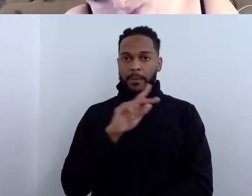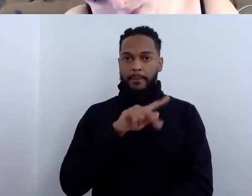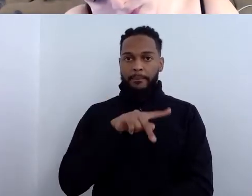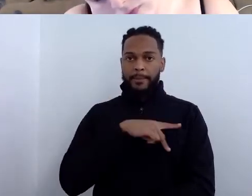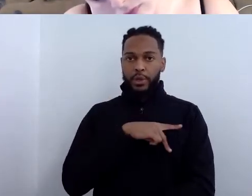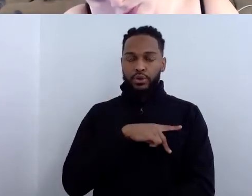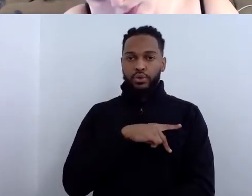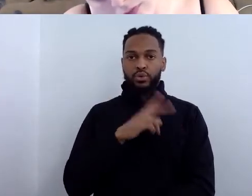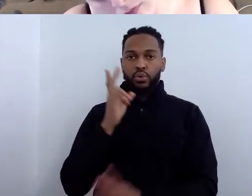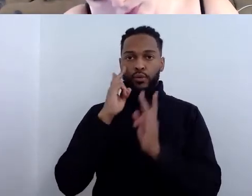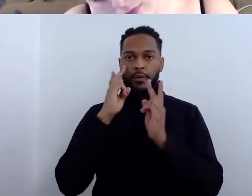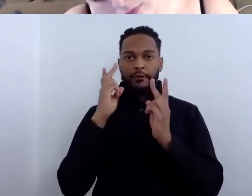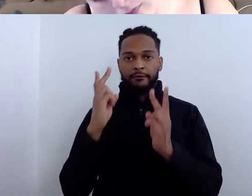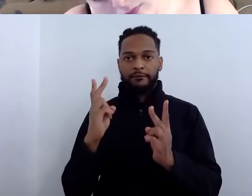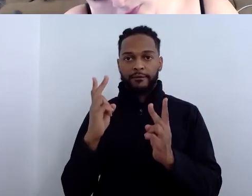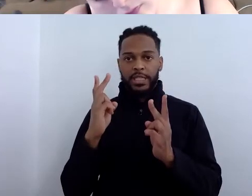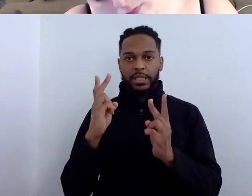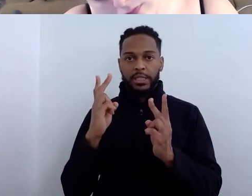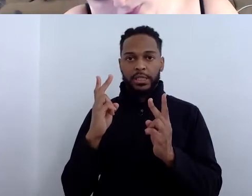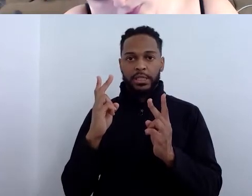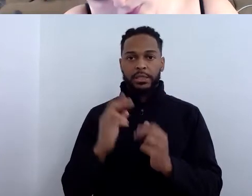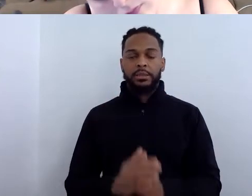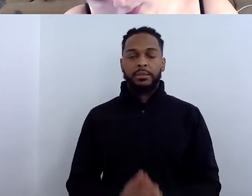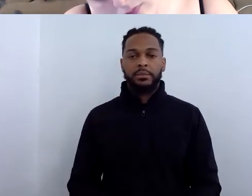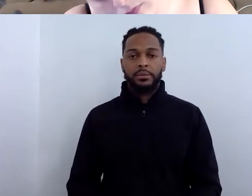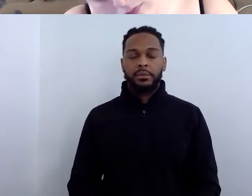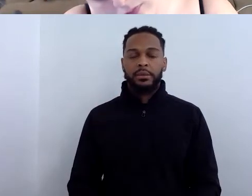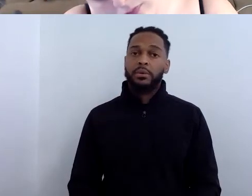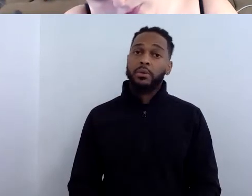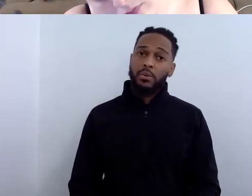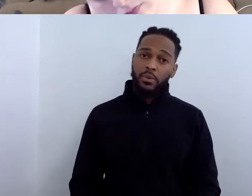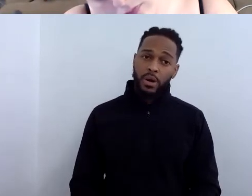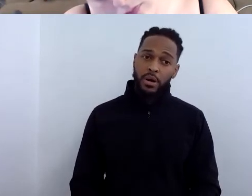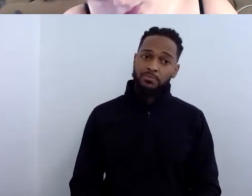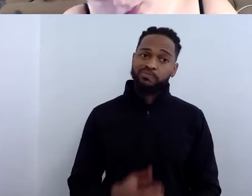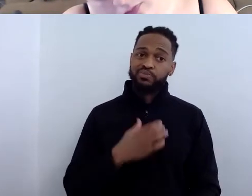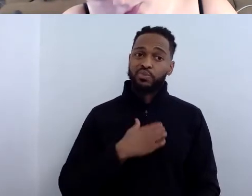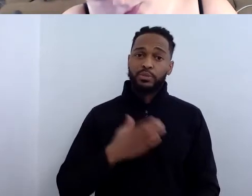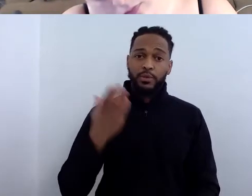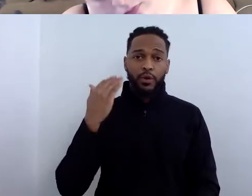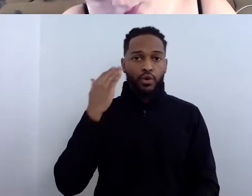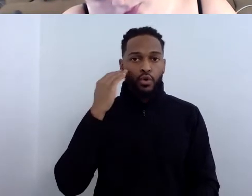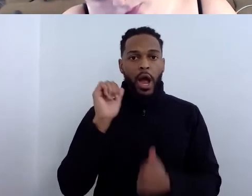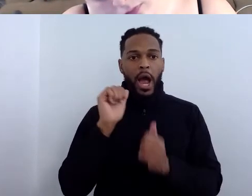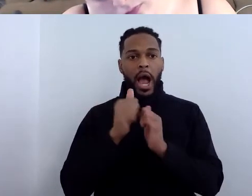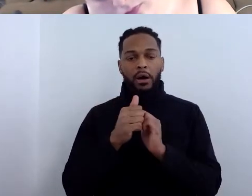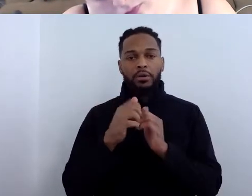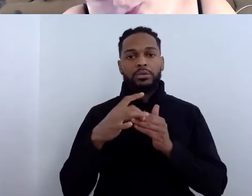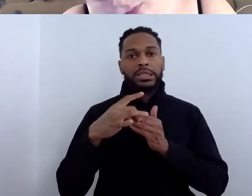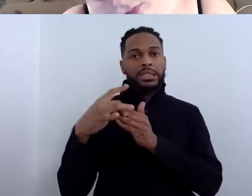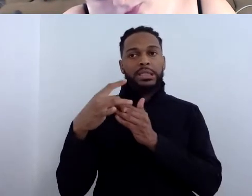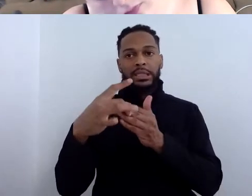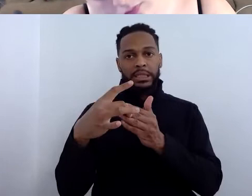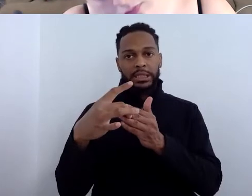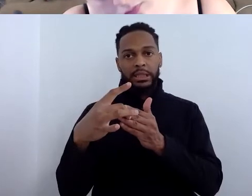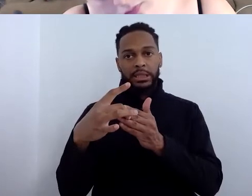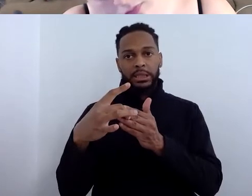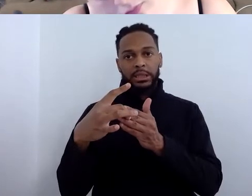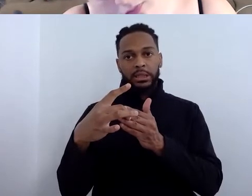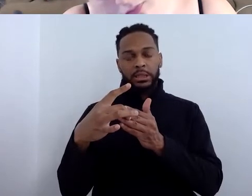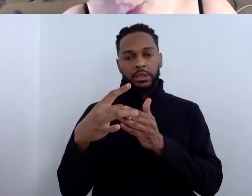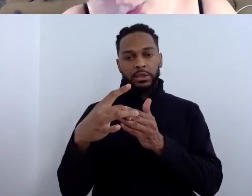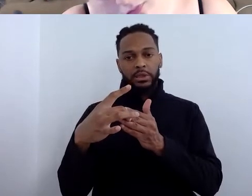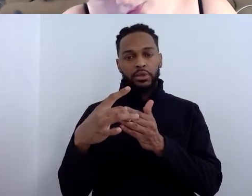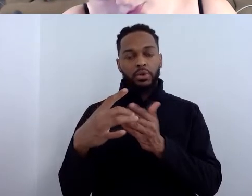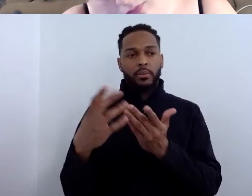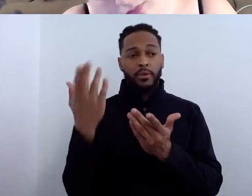I knew better at the beginning how to drive the visit. I think that there's an instinct, at least there was for me, to be more